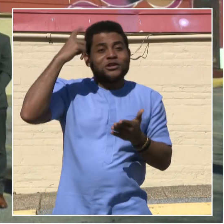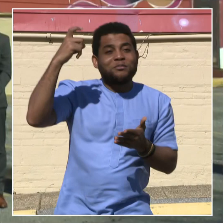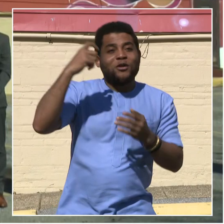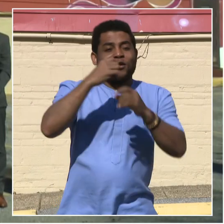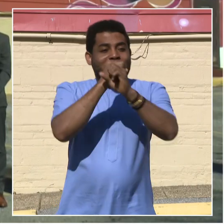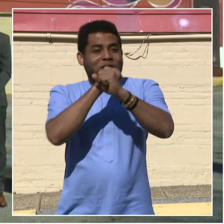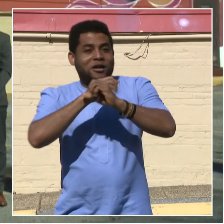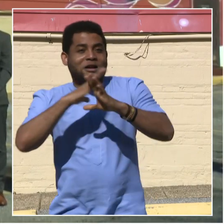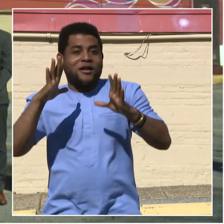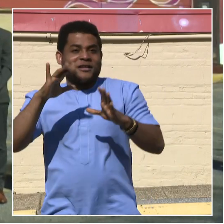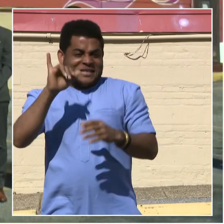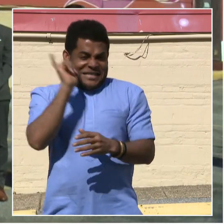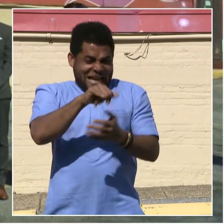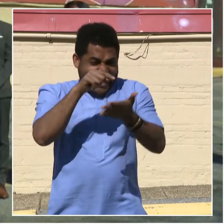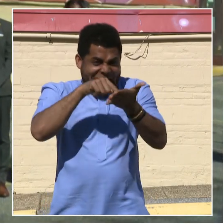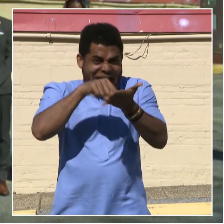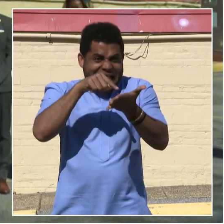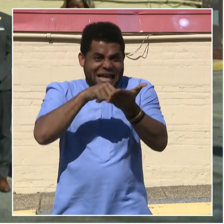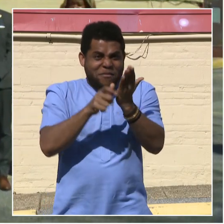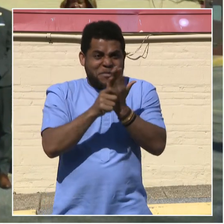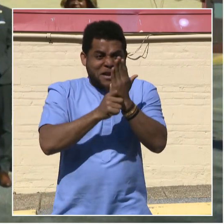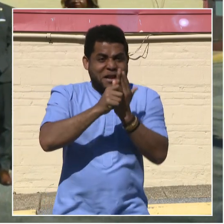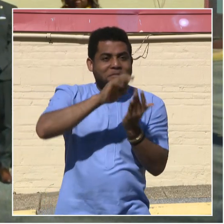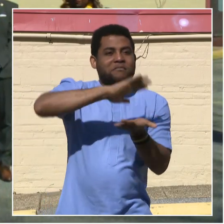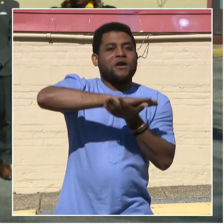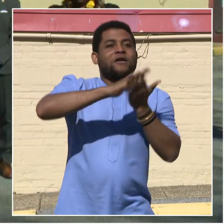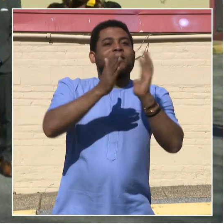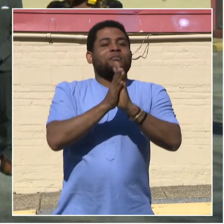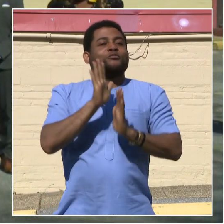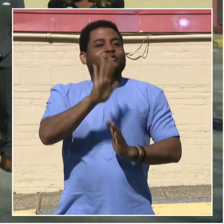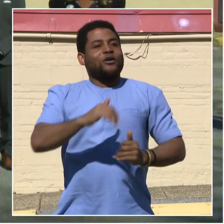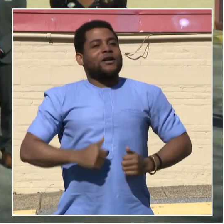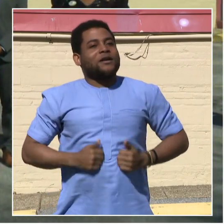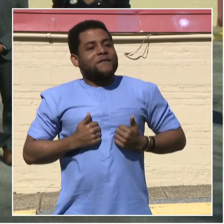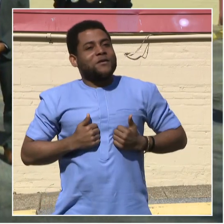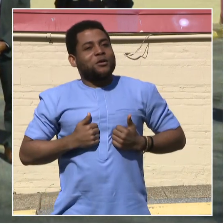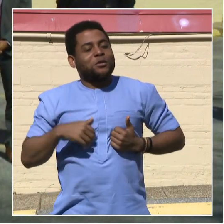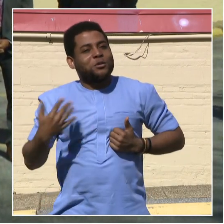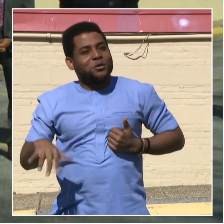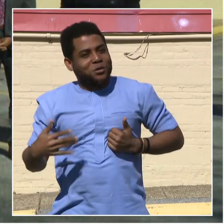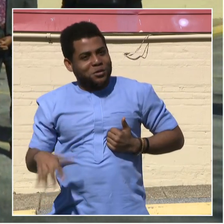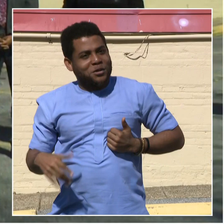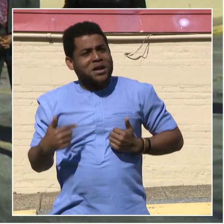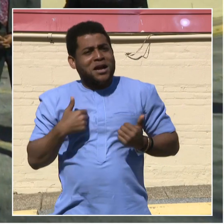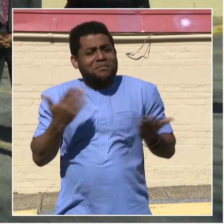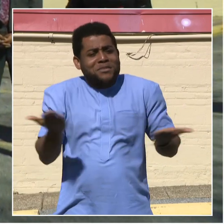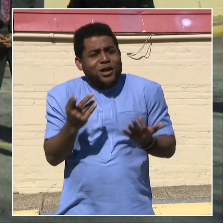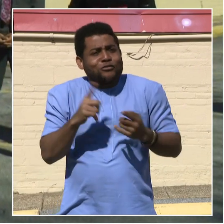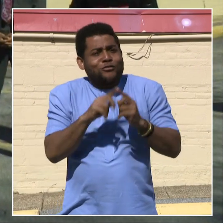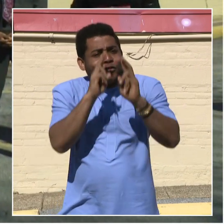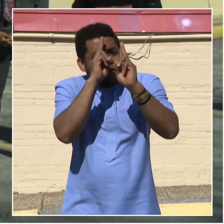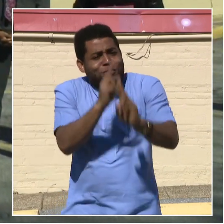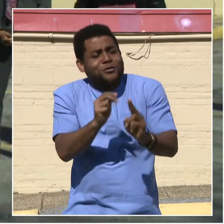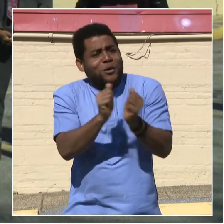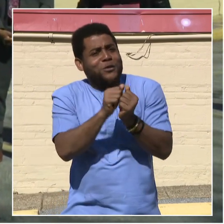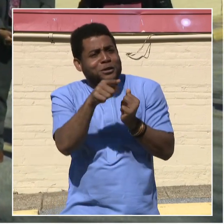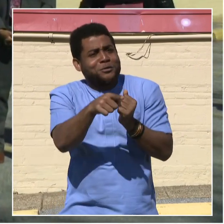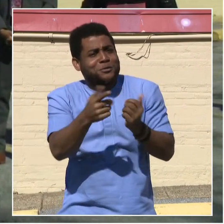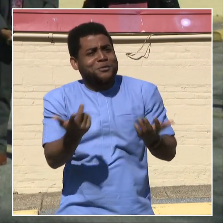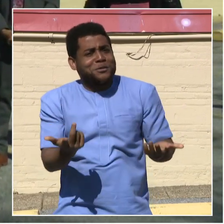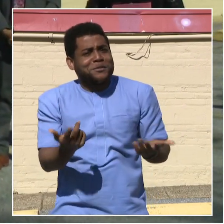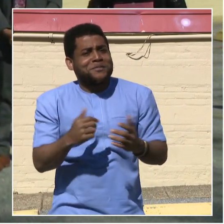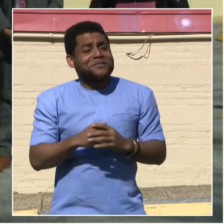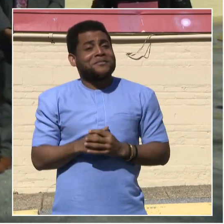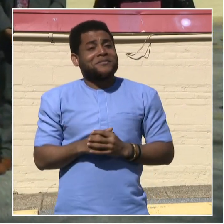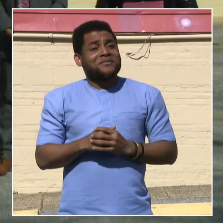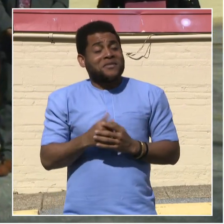meant in your life. I feel honored to be here with you as you realize part of that plan.